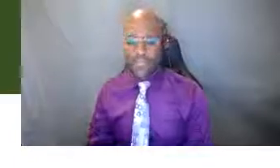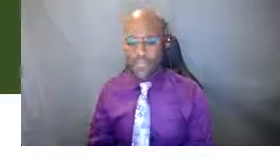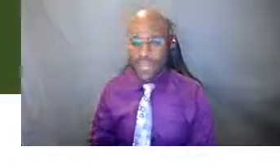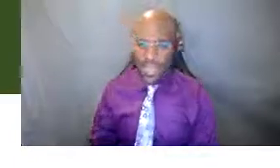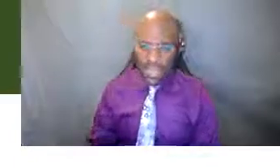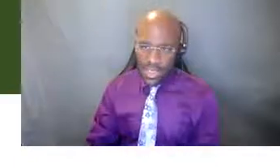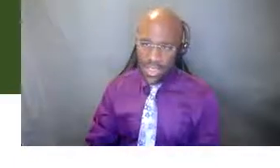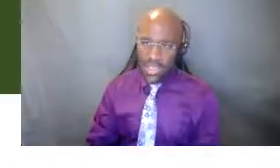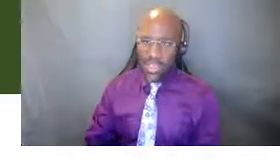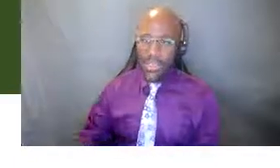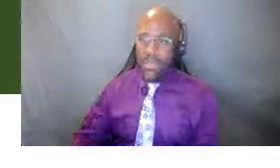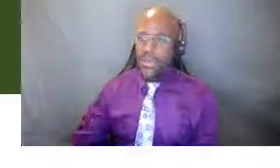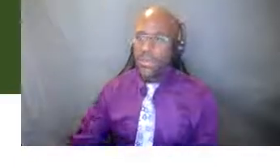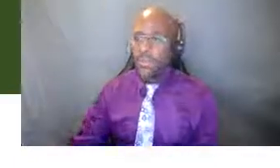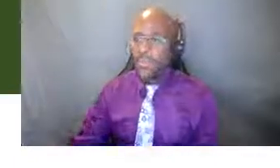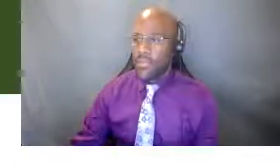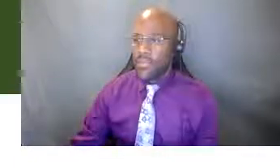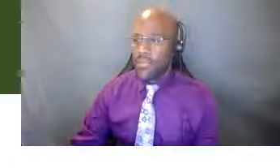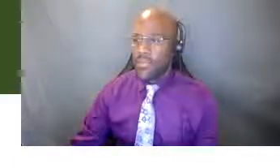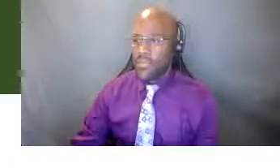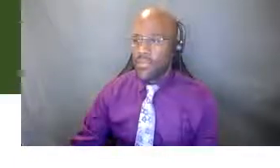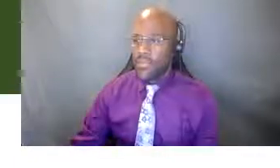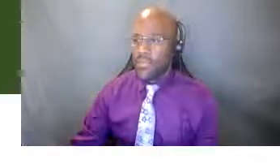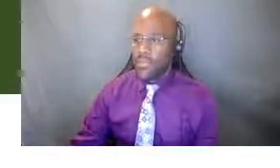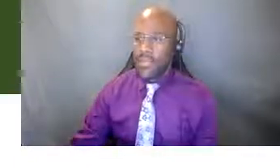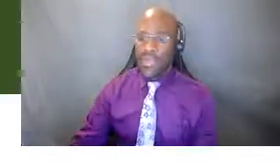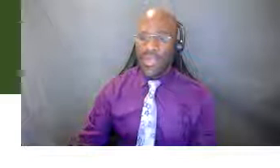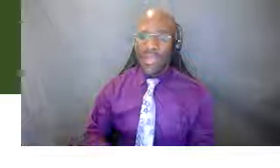So yeah, I haven't seen any data